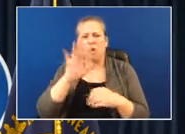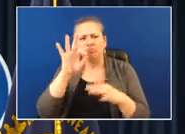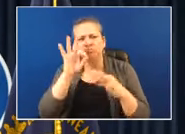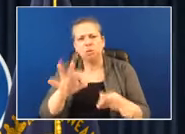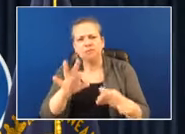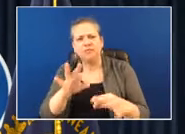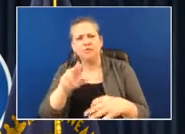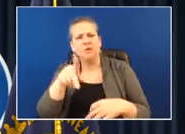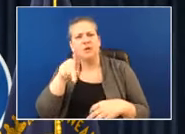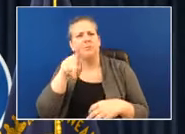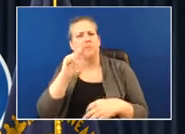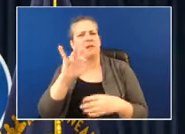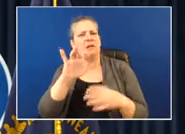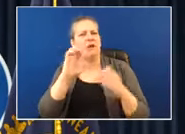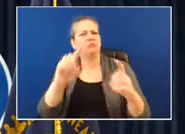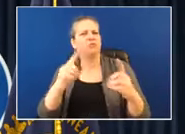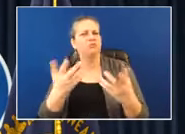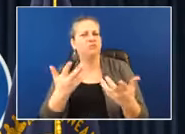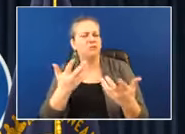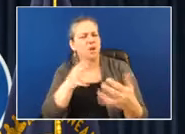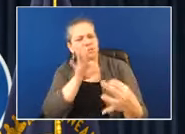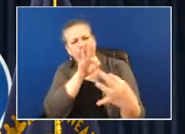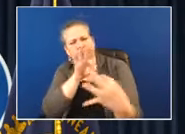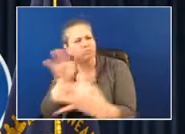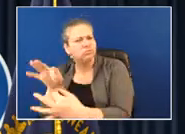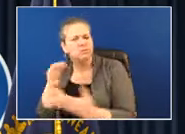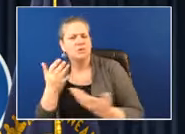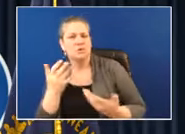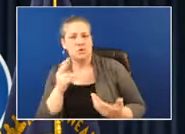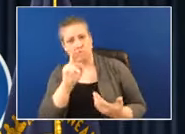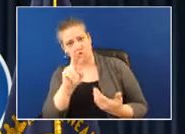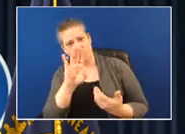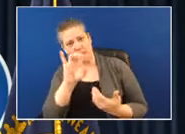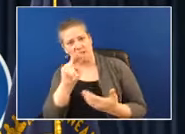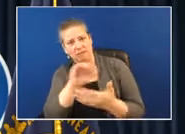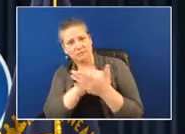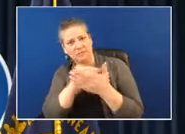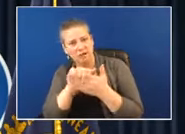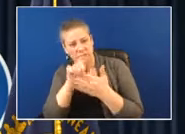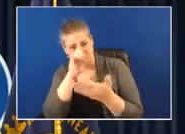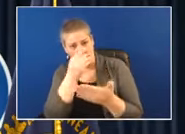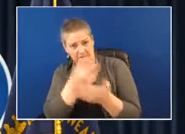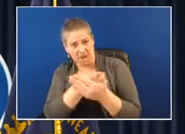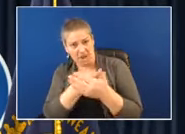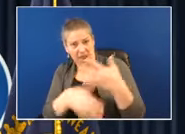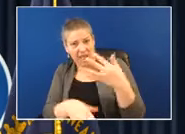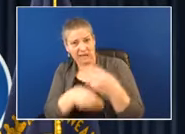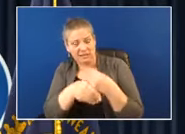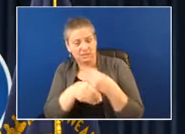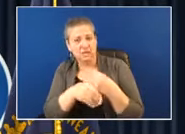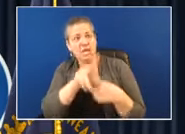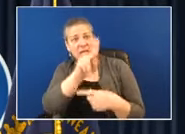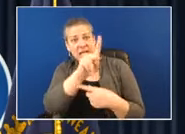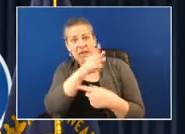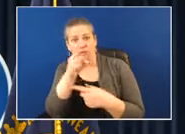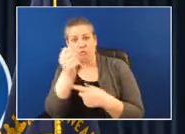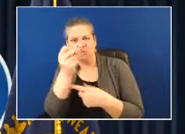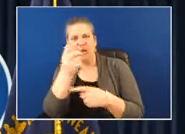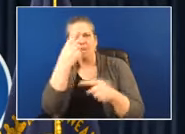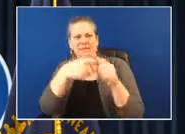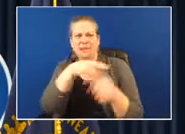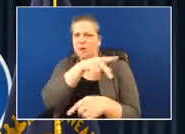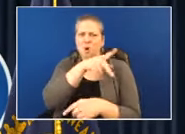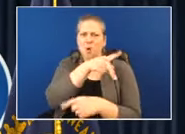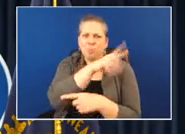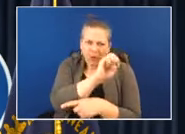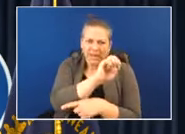in America. It would have provided over $2 billion of additional funding, not through K through 12, but pre-K through 12, with